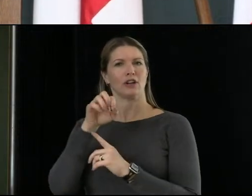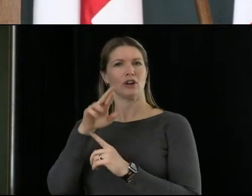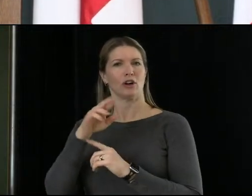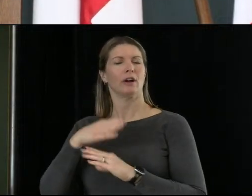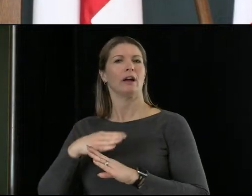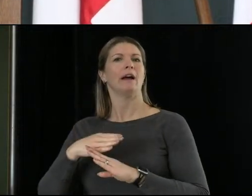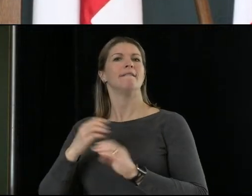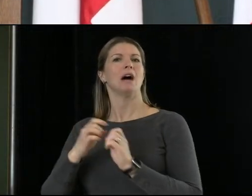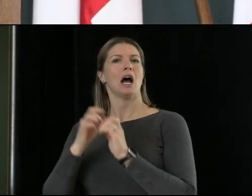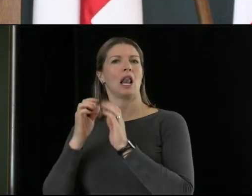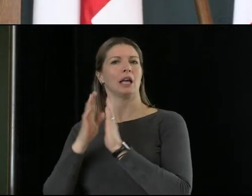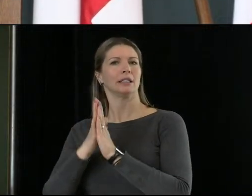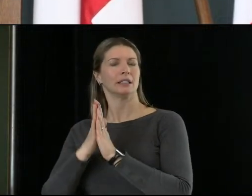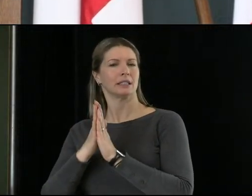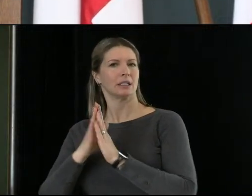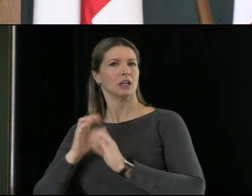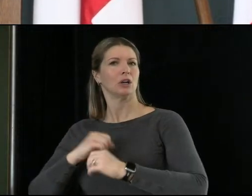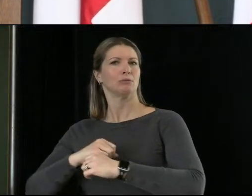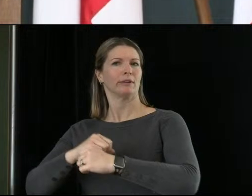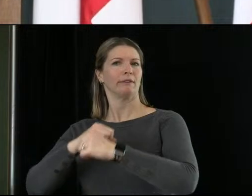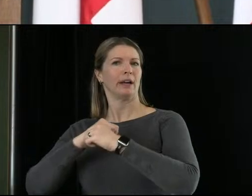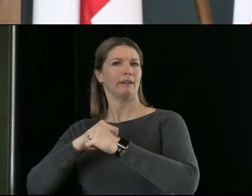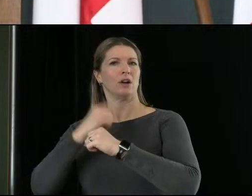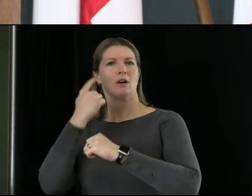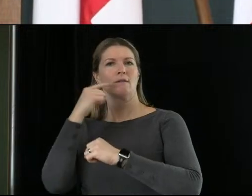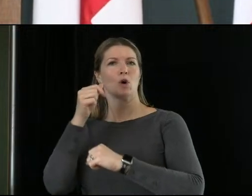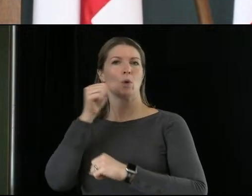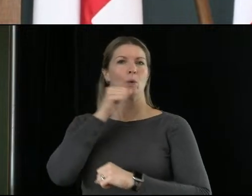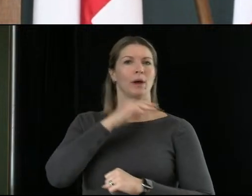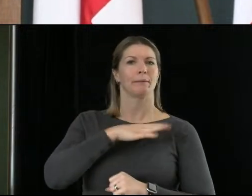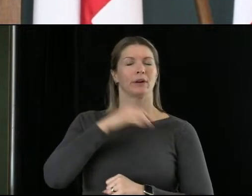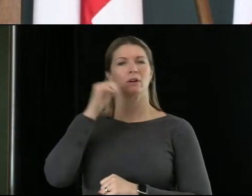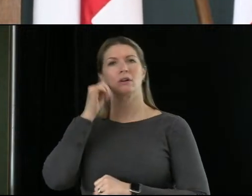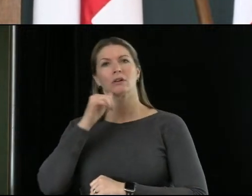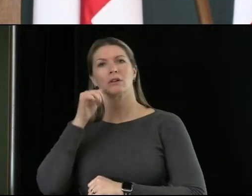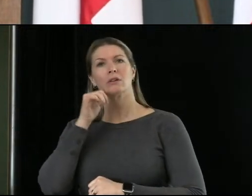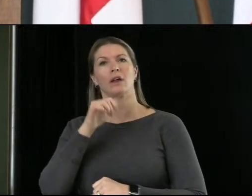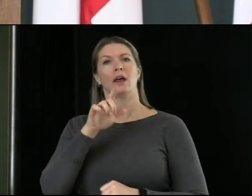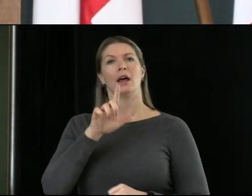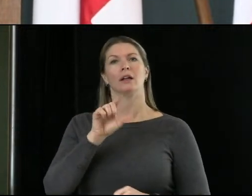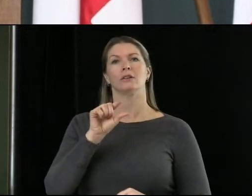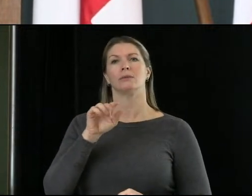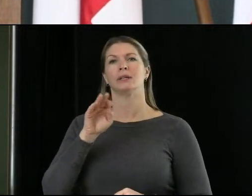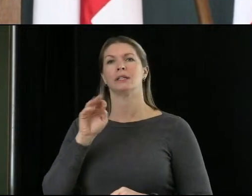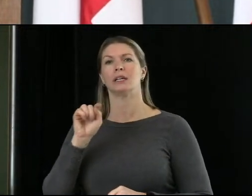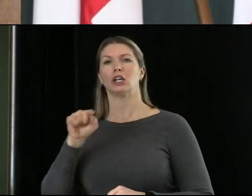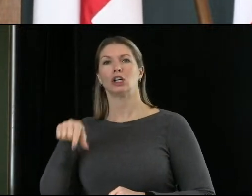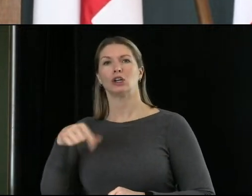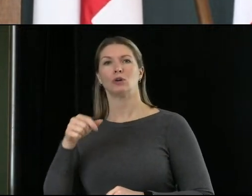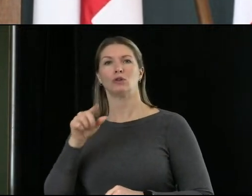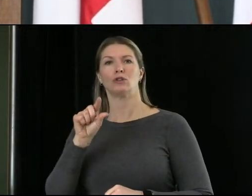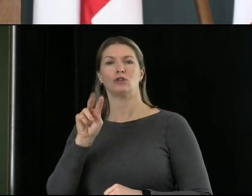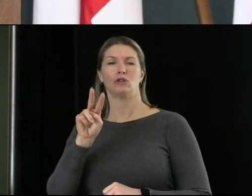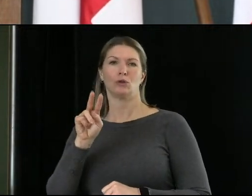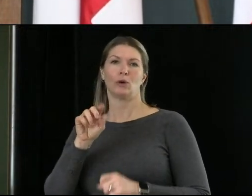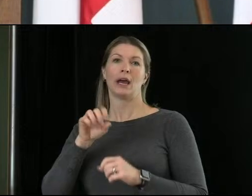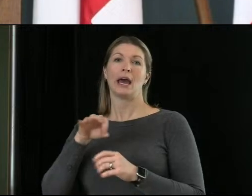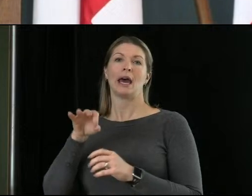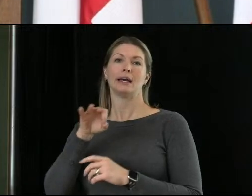2S LGBTQIA individuals in our communities, our province, and our country.